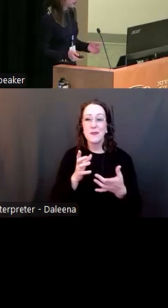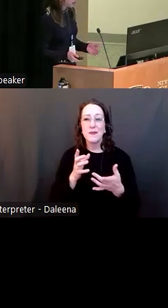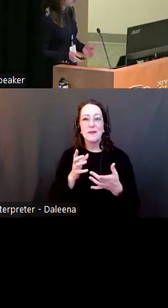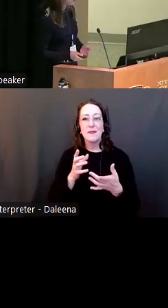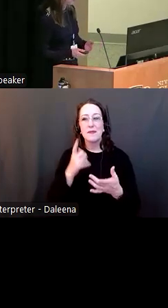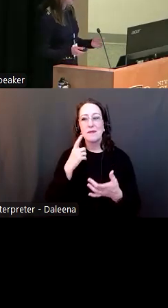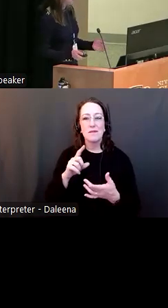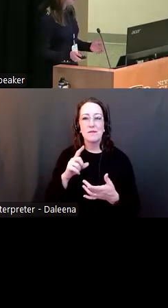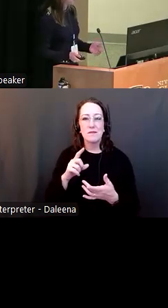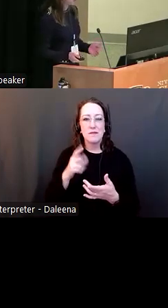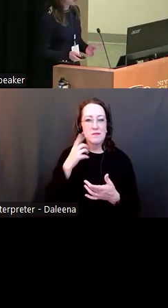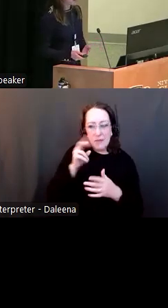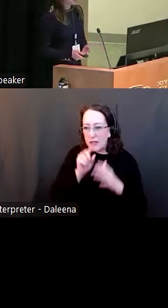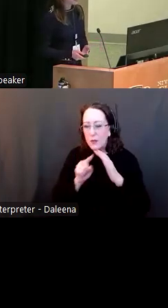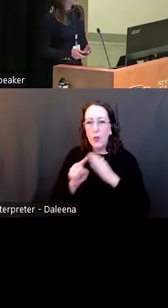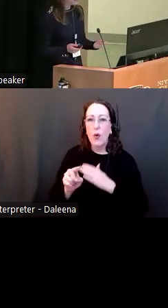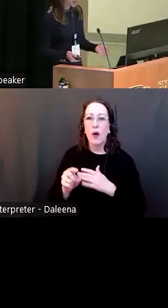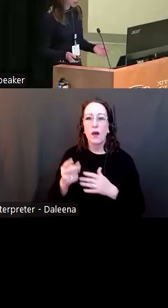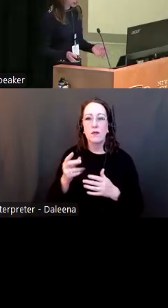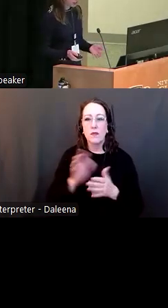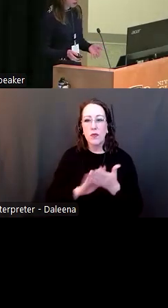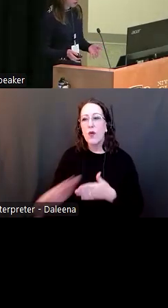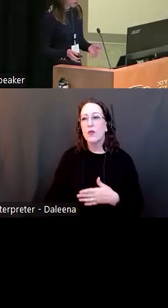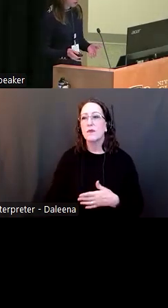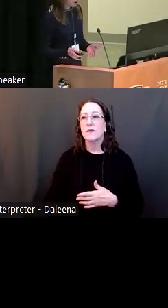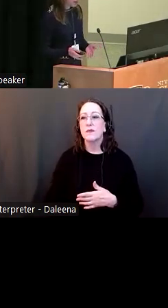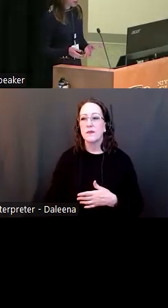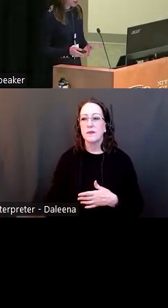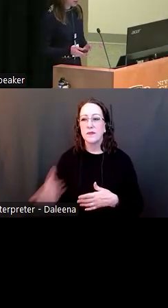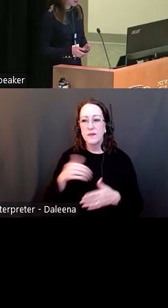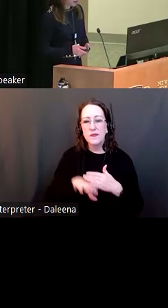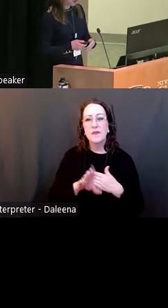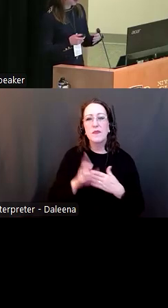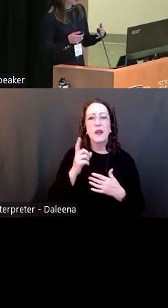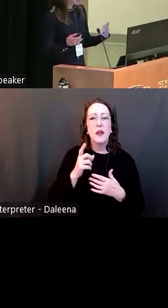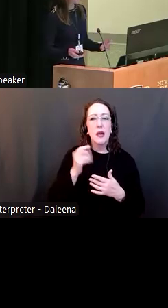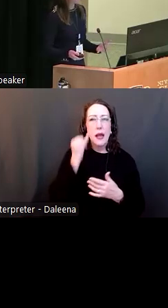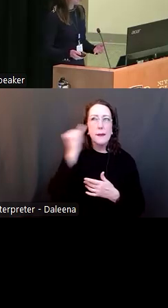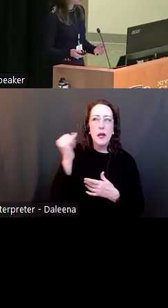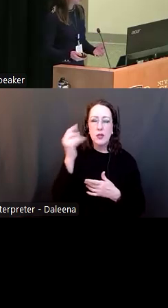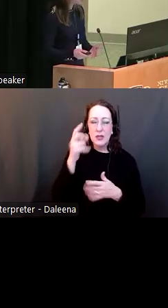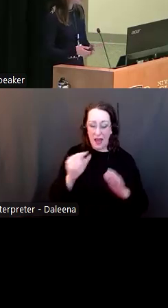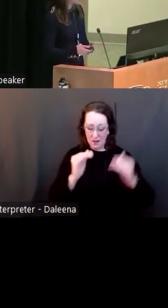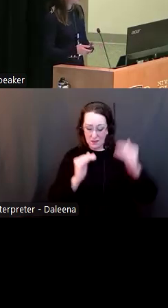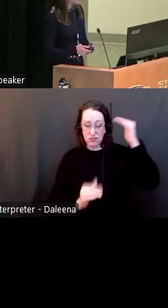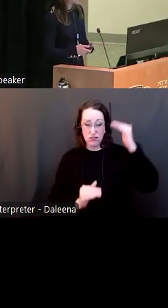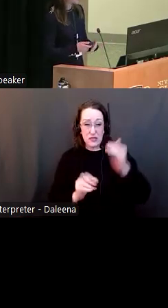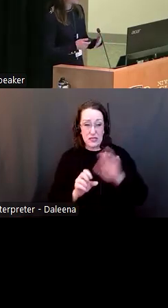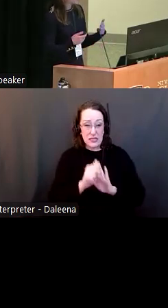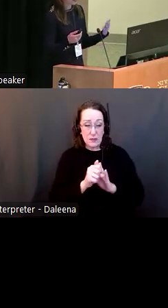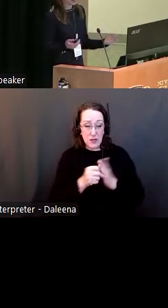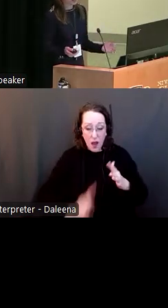hobbies or interests, entering college. So you can imagine when the negative symptoms emerge during